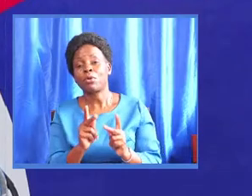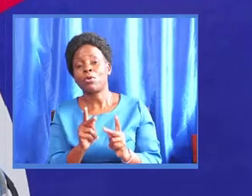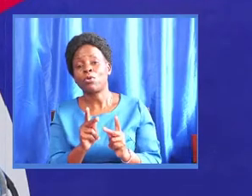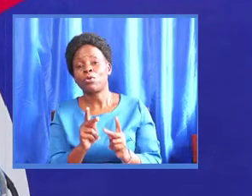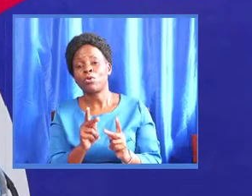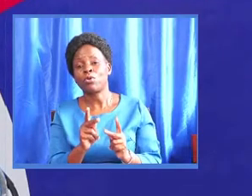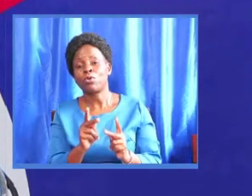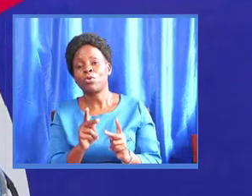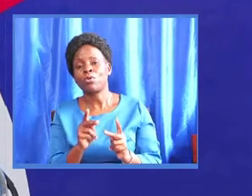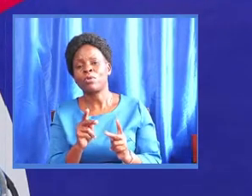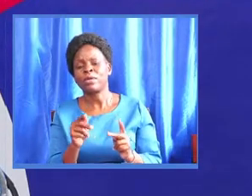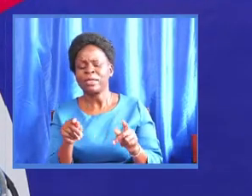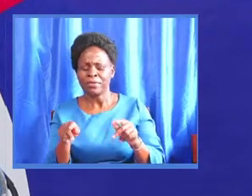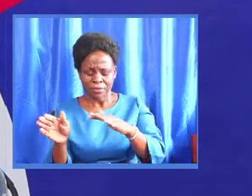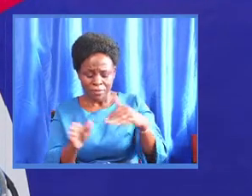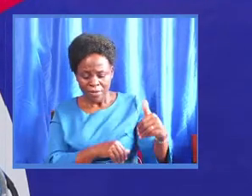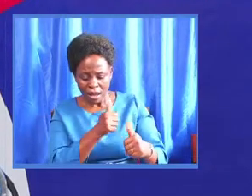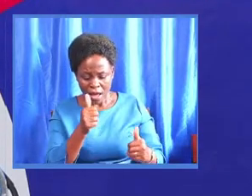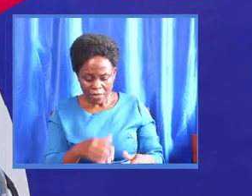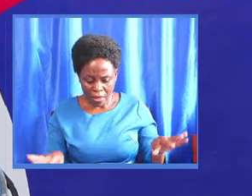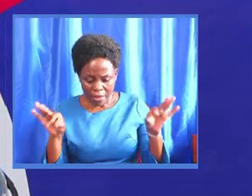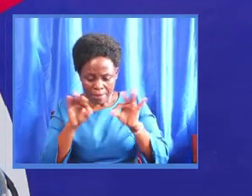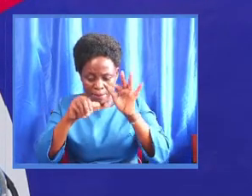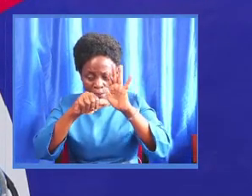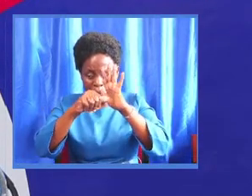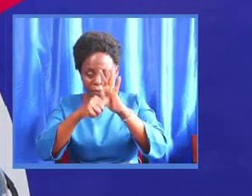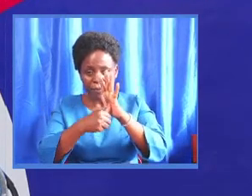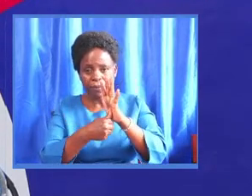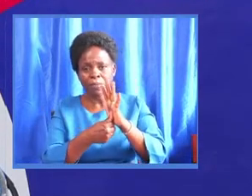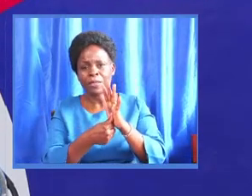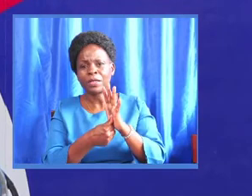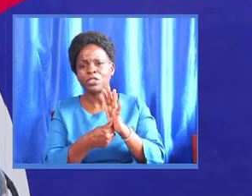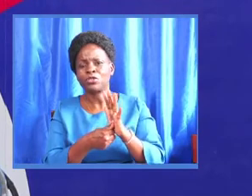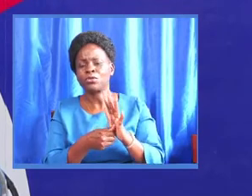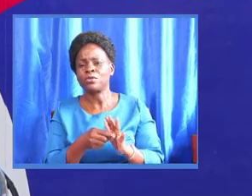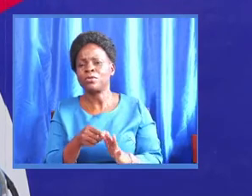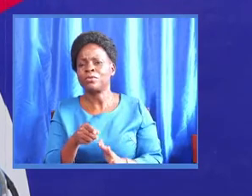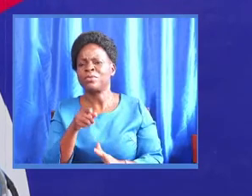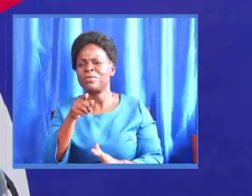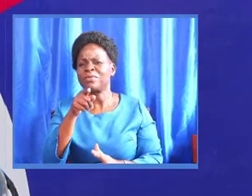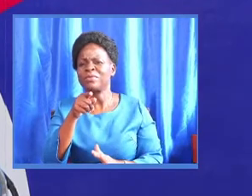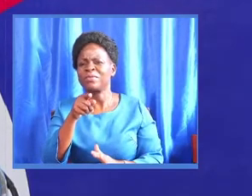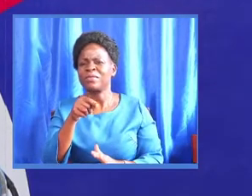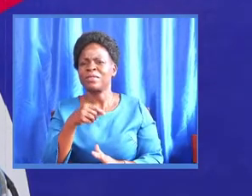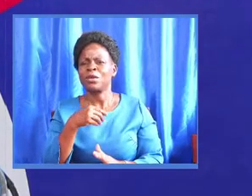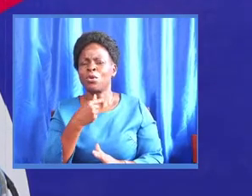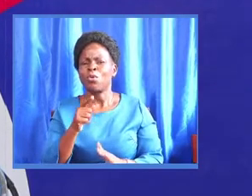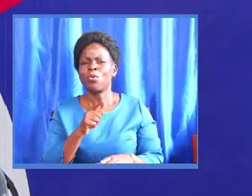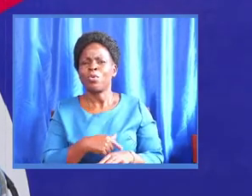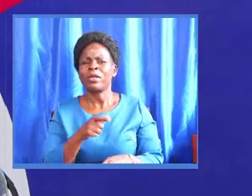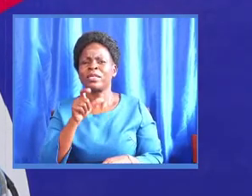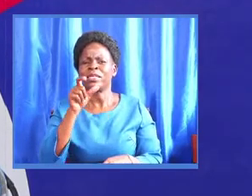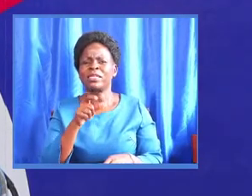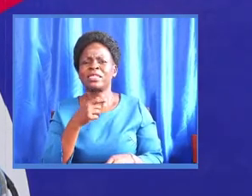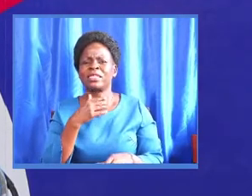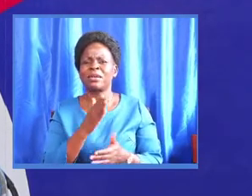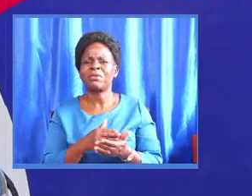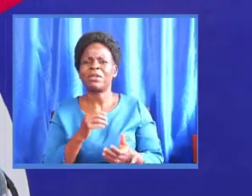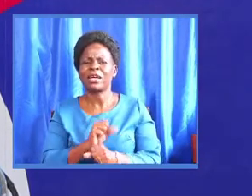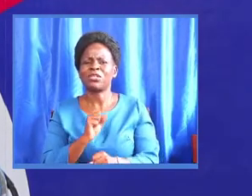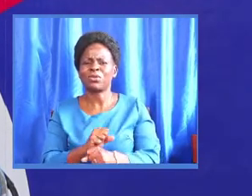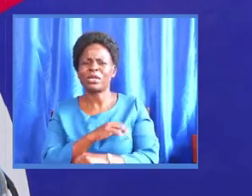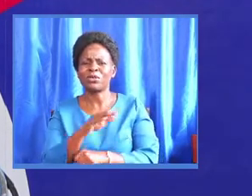into condominium. Now the other important aspect of condominium is when somebody has worked all his